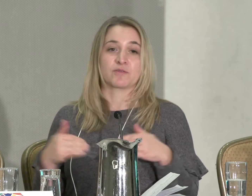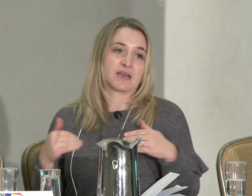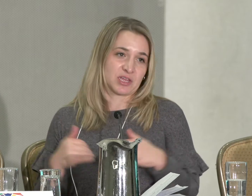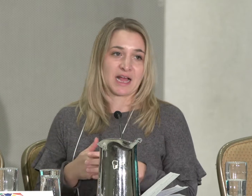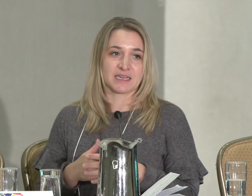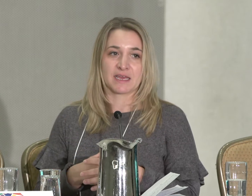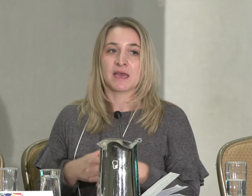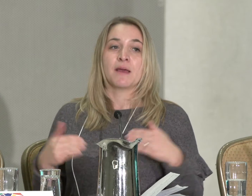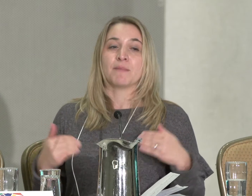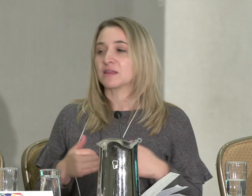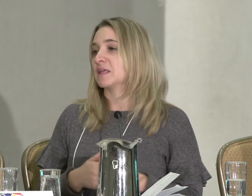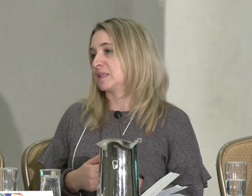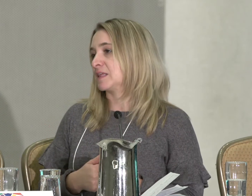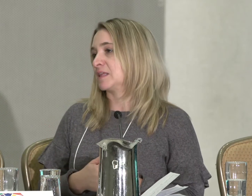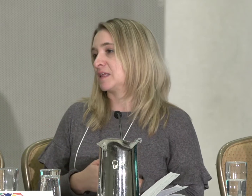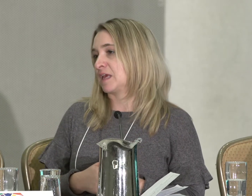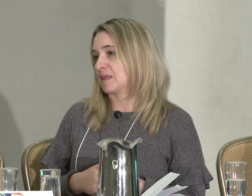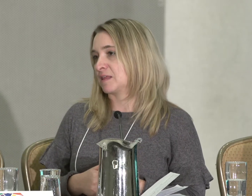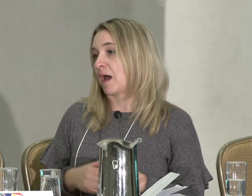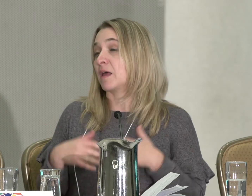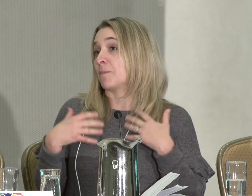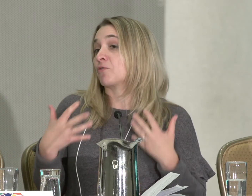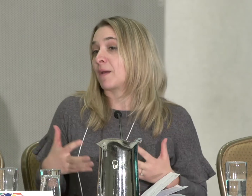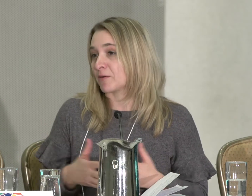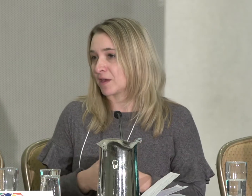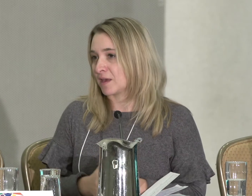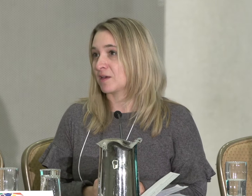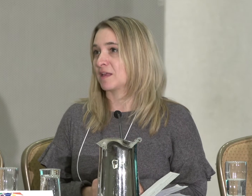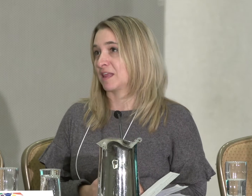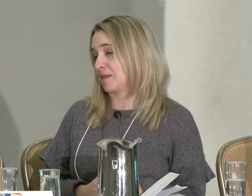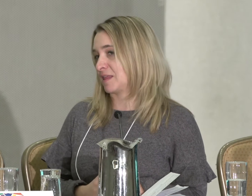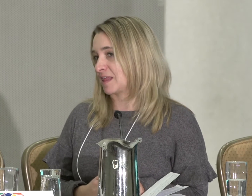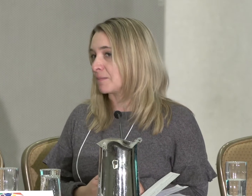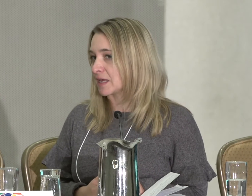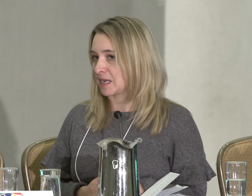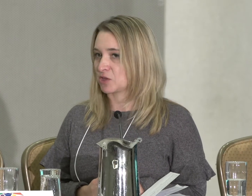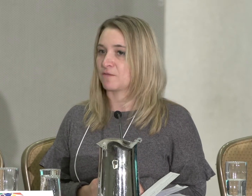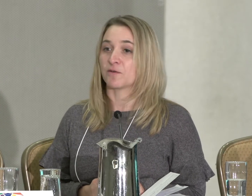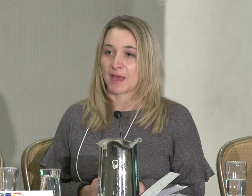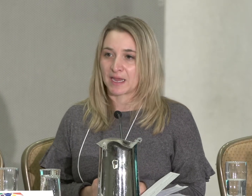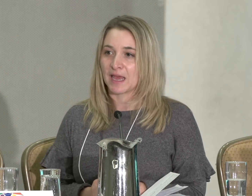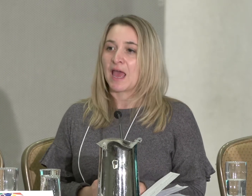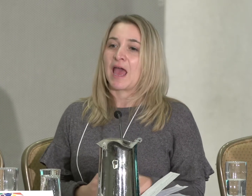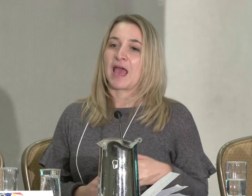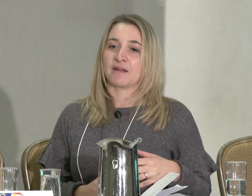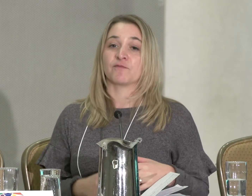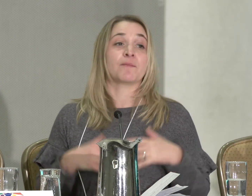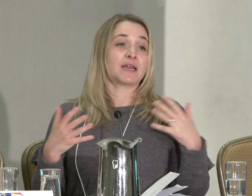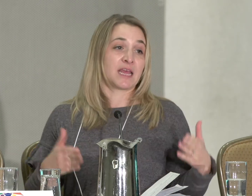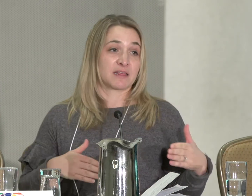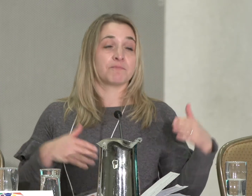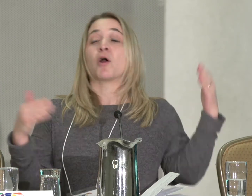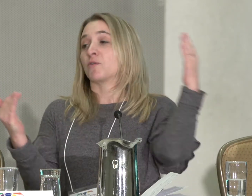that intersectionality. Mental illness is the primary disabling issue for many, and